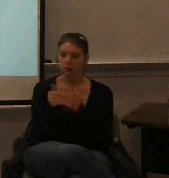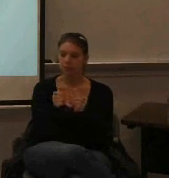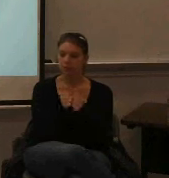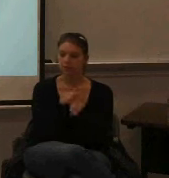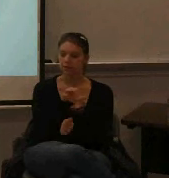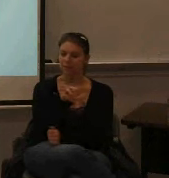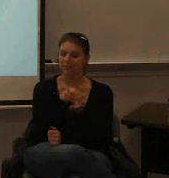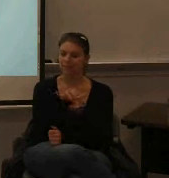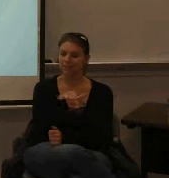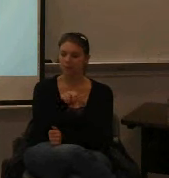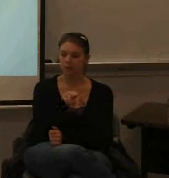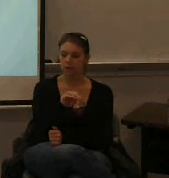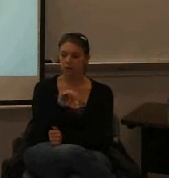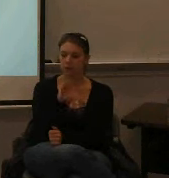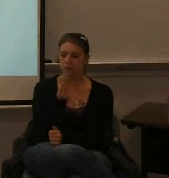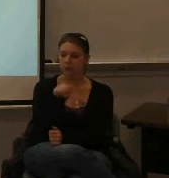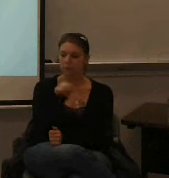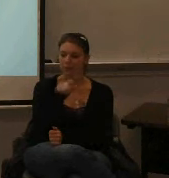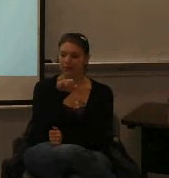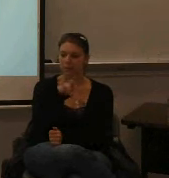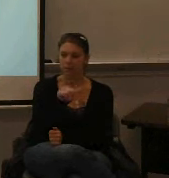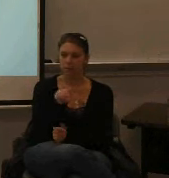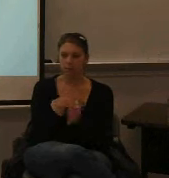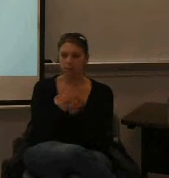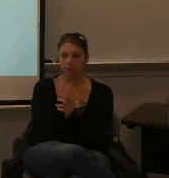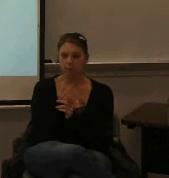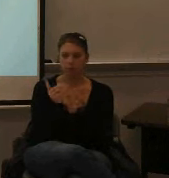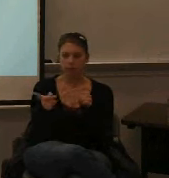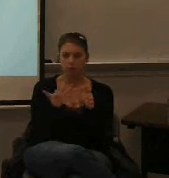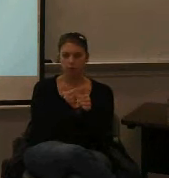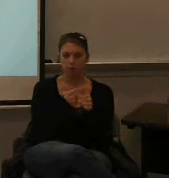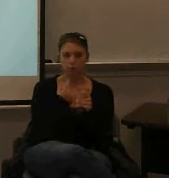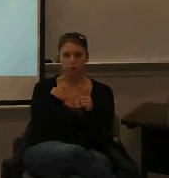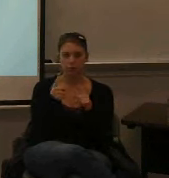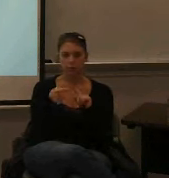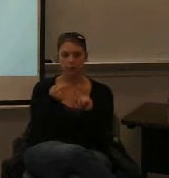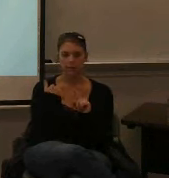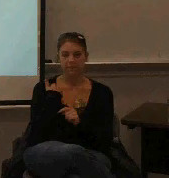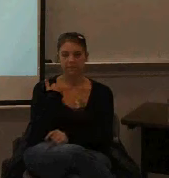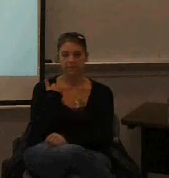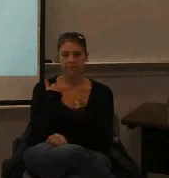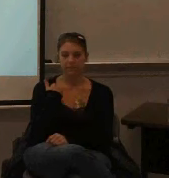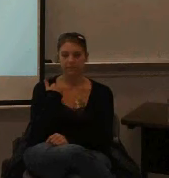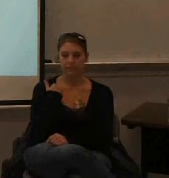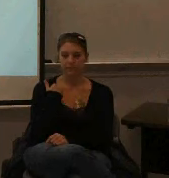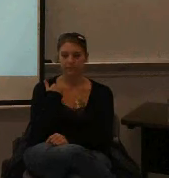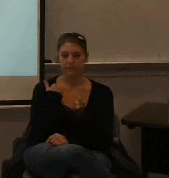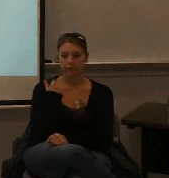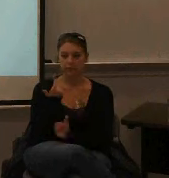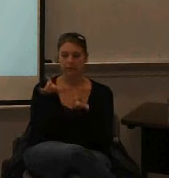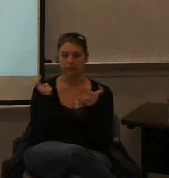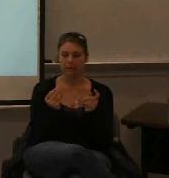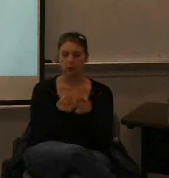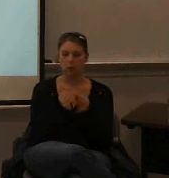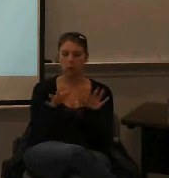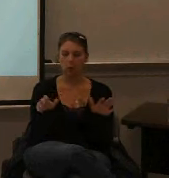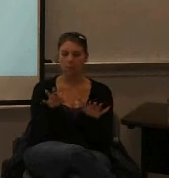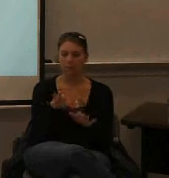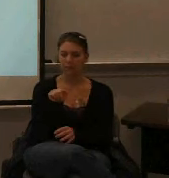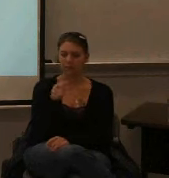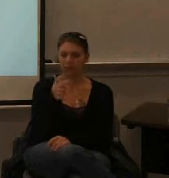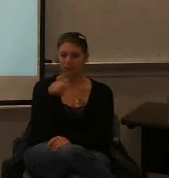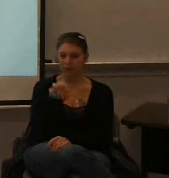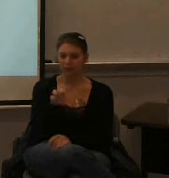with cyanobacterial blooms. And the first is that when there's a big bloom of algae in a